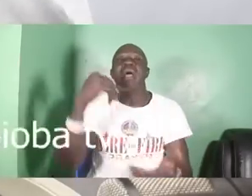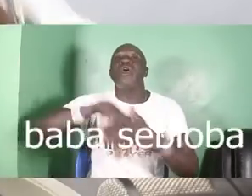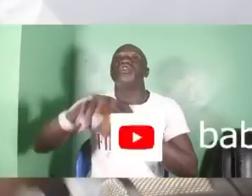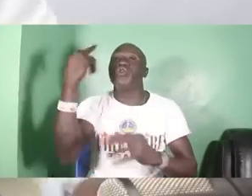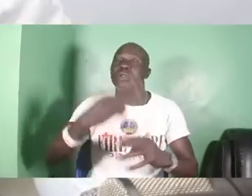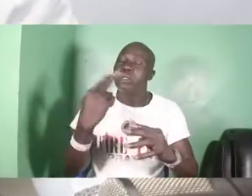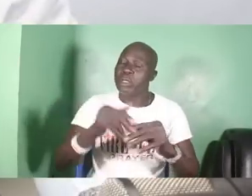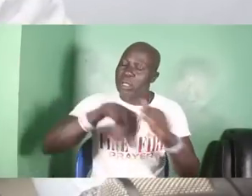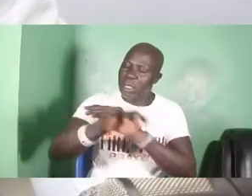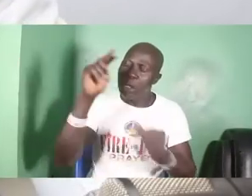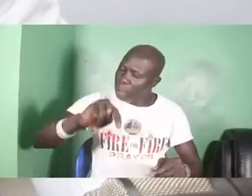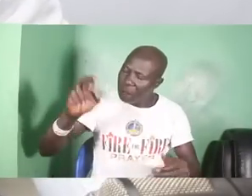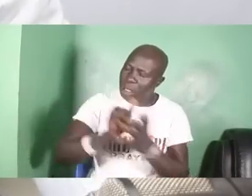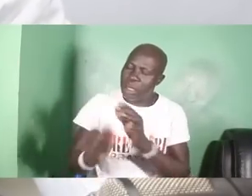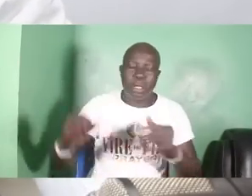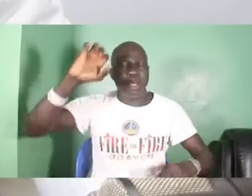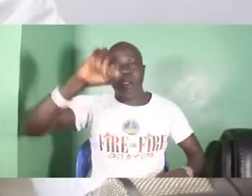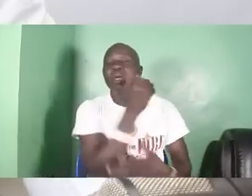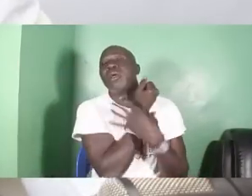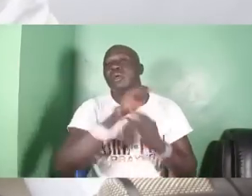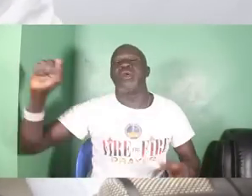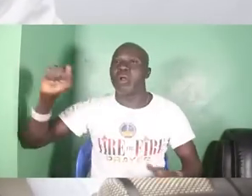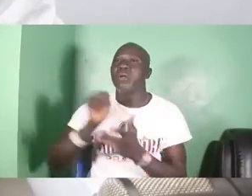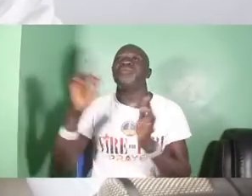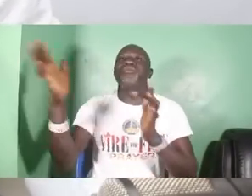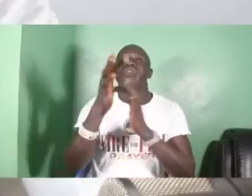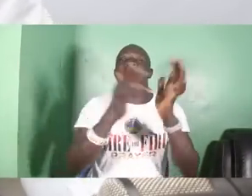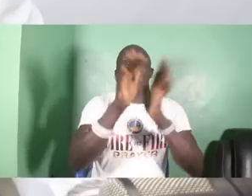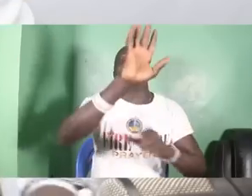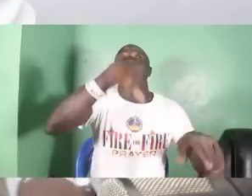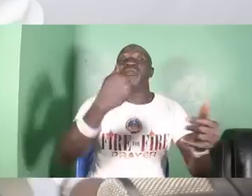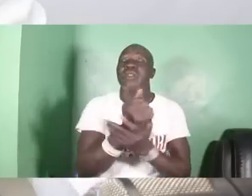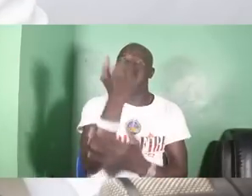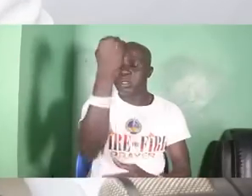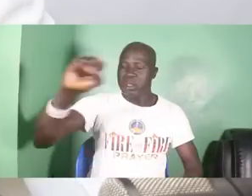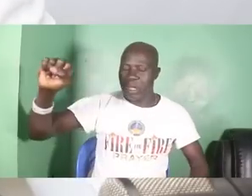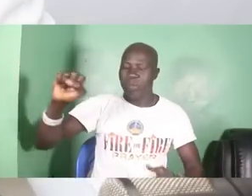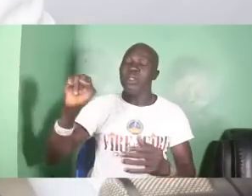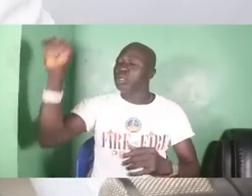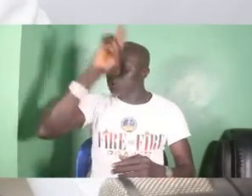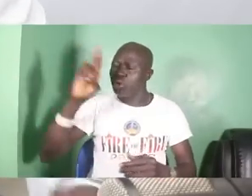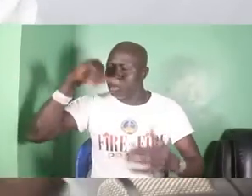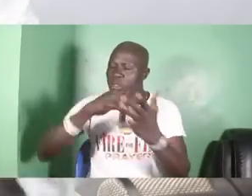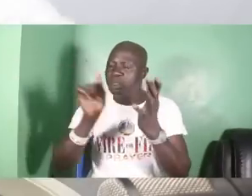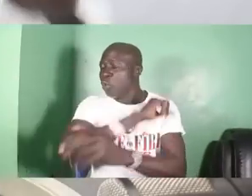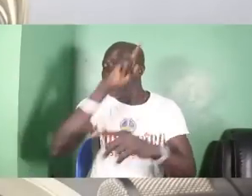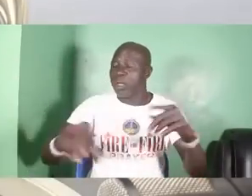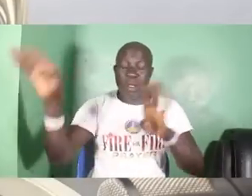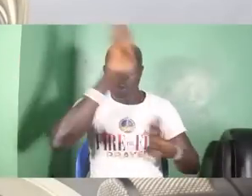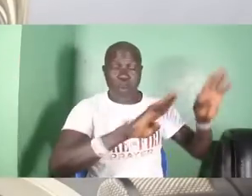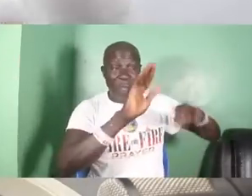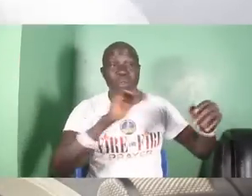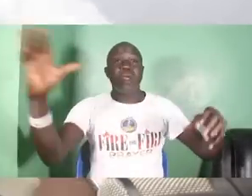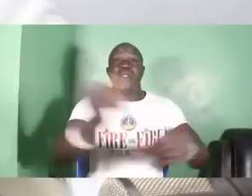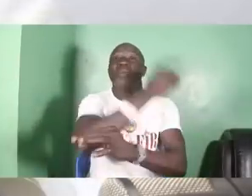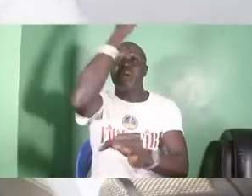a roll. Then, yes. Moses was given his roll. Oh, Lord, but you will see it when the battle is